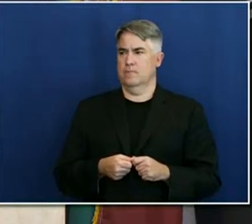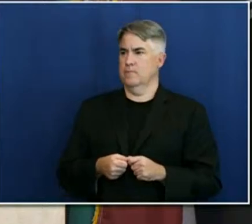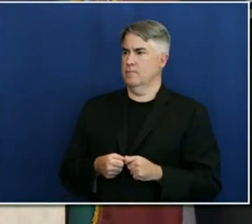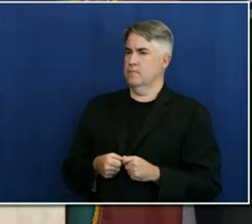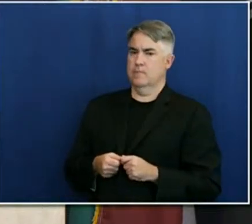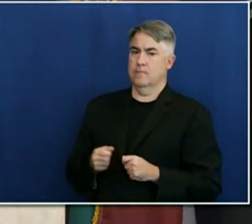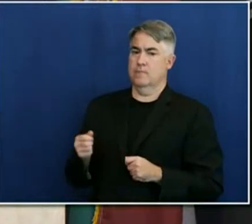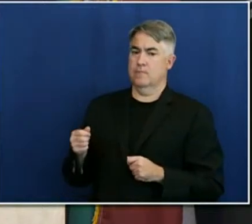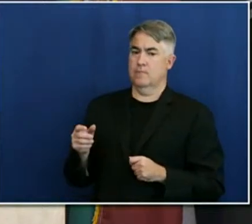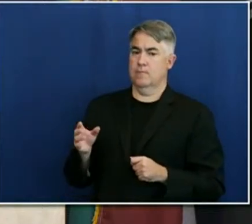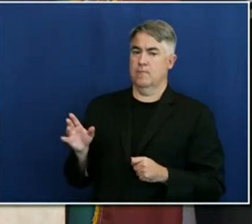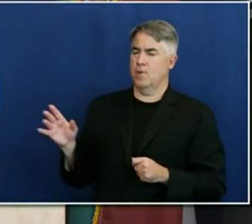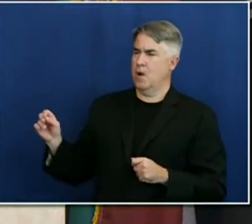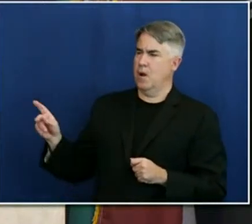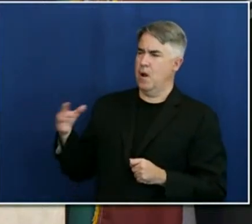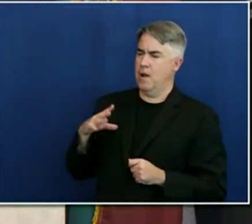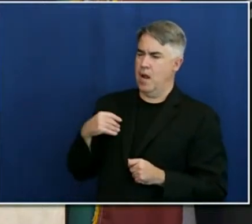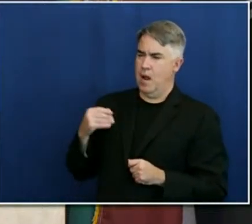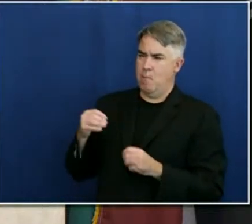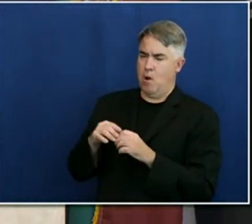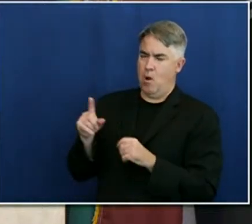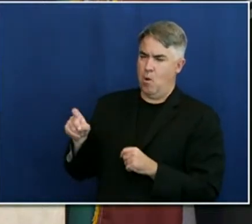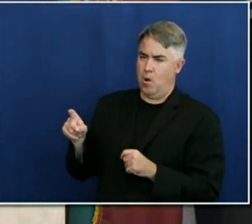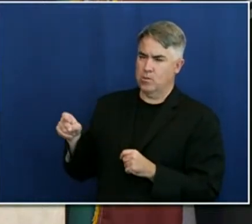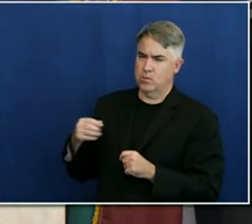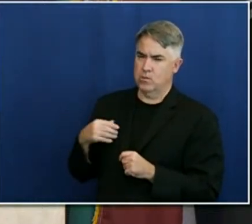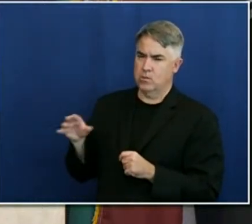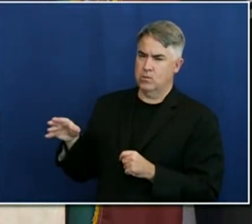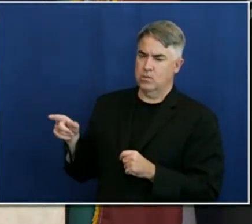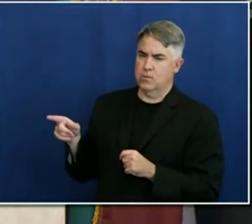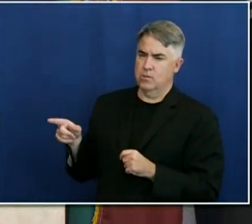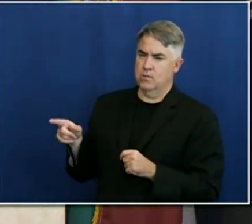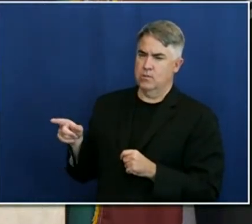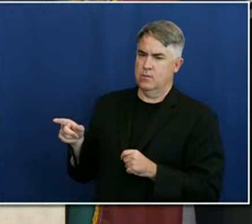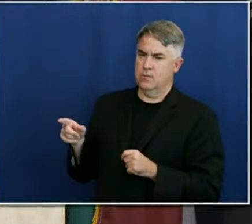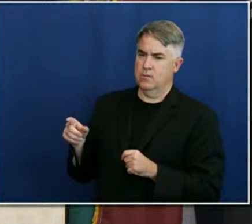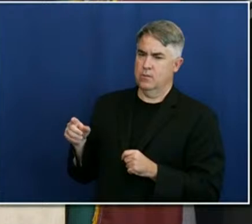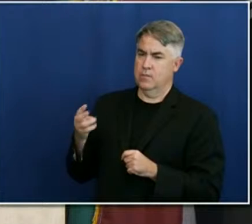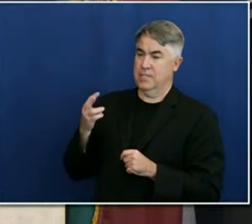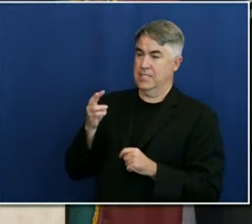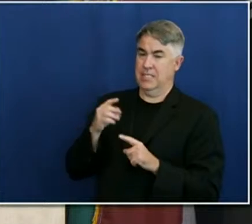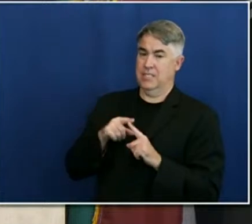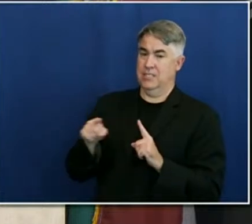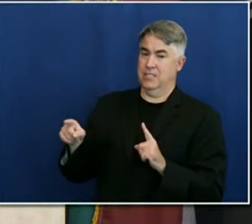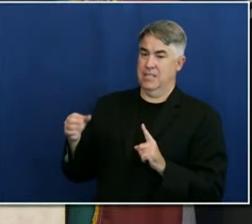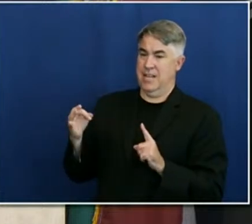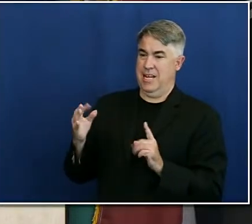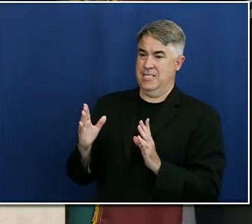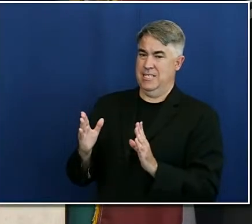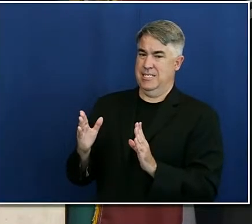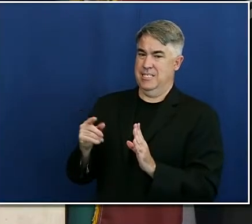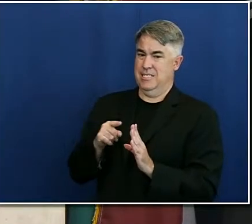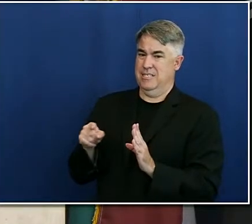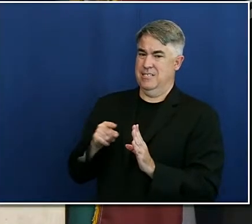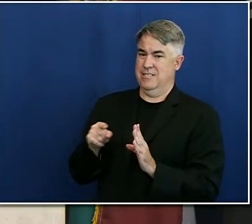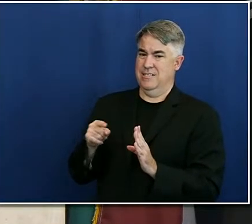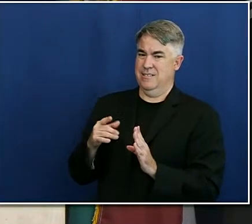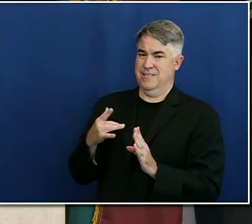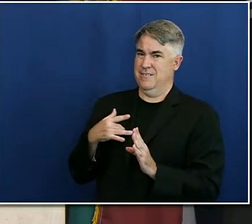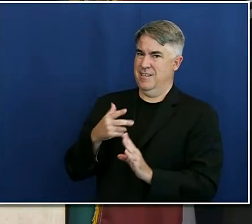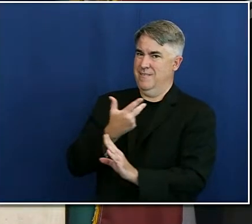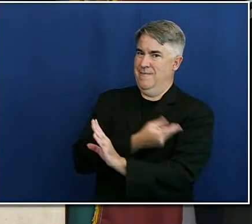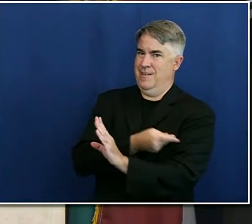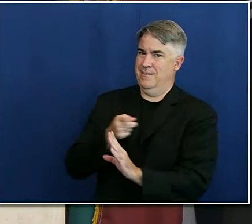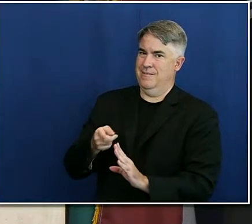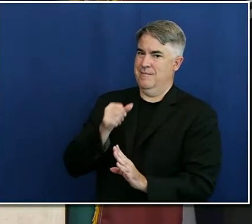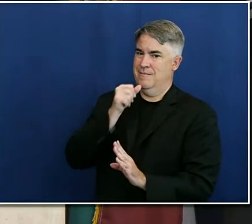And then I know that the age group with the lowest percentage of total vaccinated here is 16 to 19, according to you guys' website. Can you guys say how many minors,